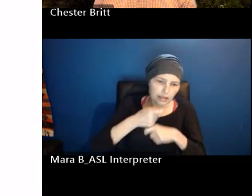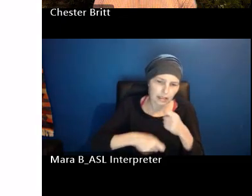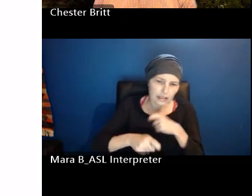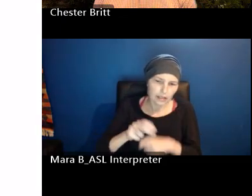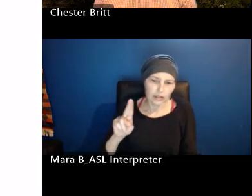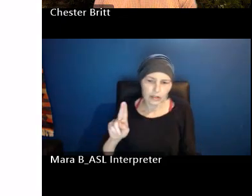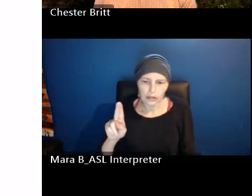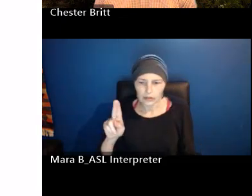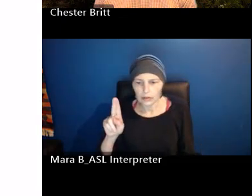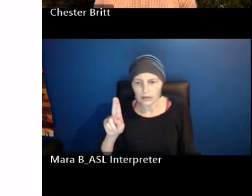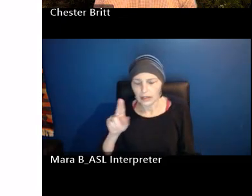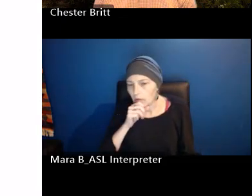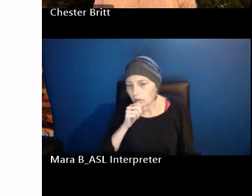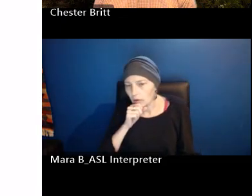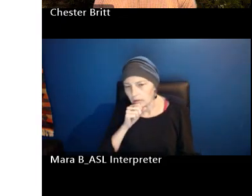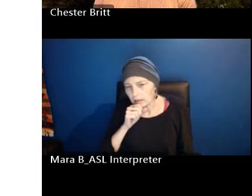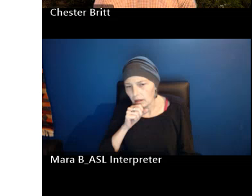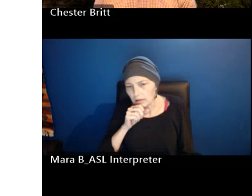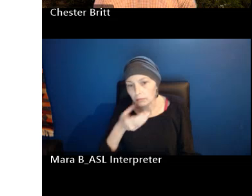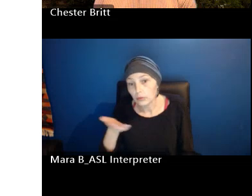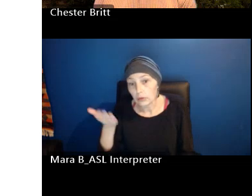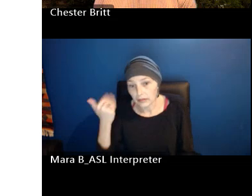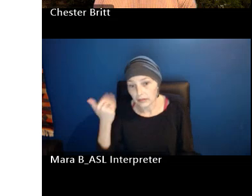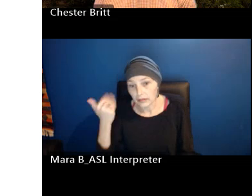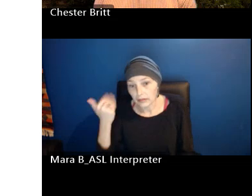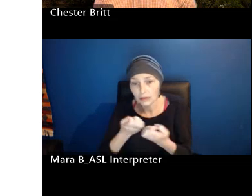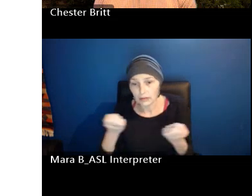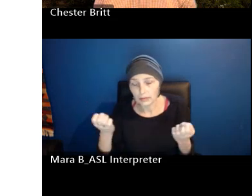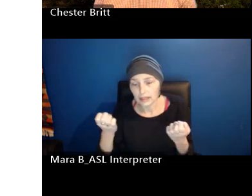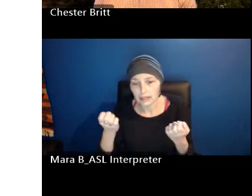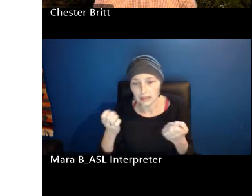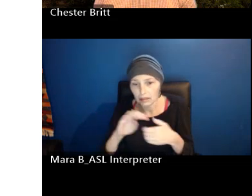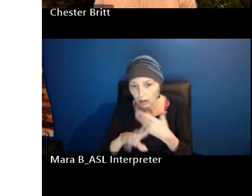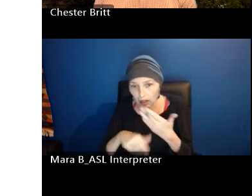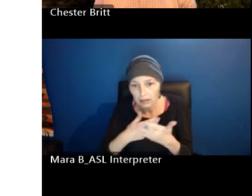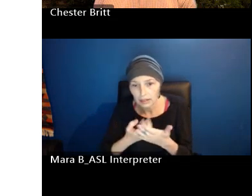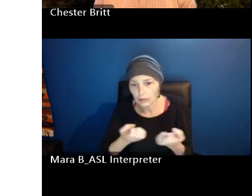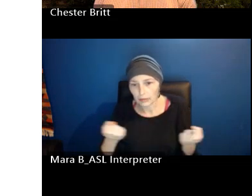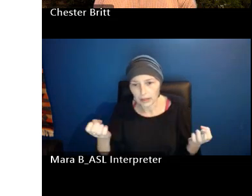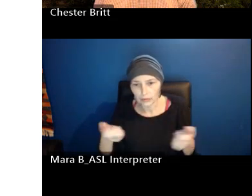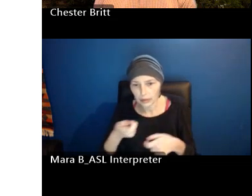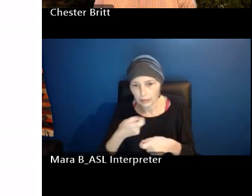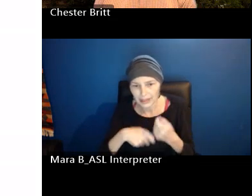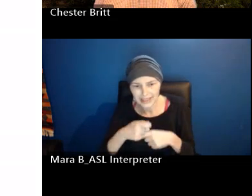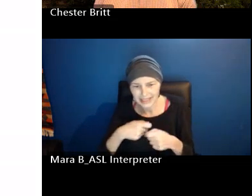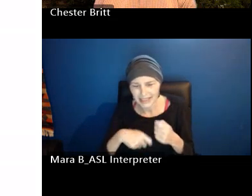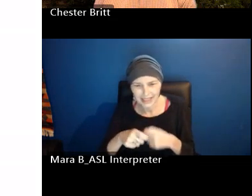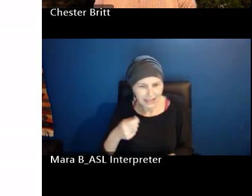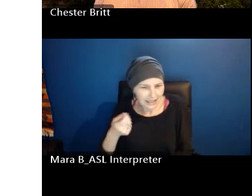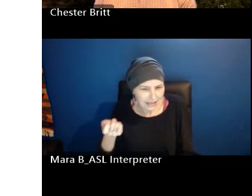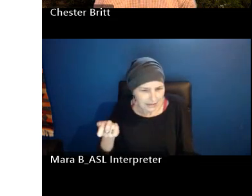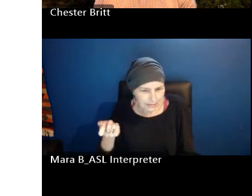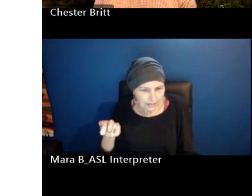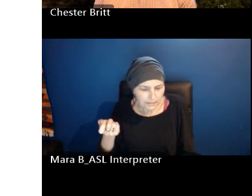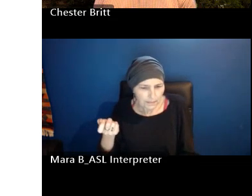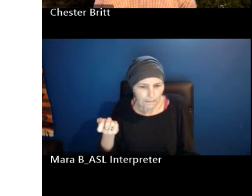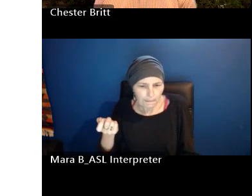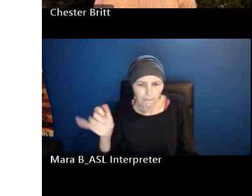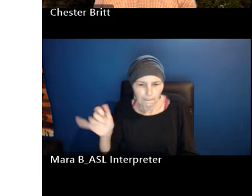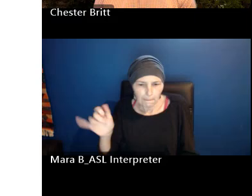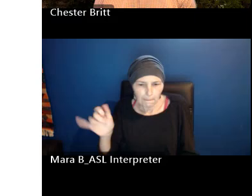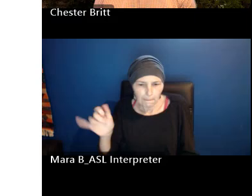all equipments that we have, and not only that, I don't see how we probably have to replace the lines into the